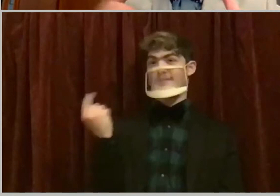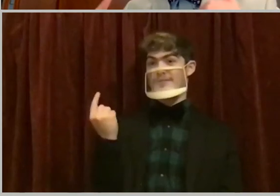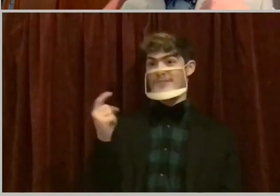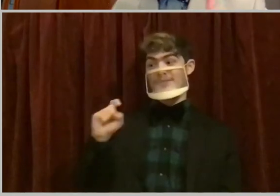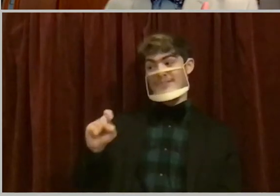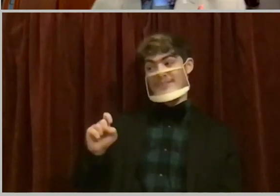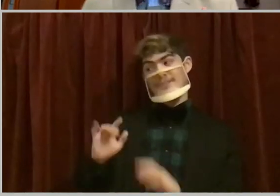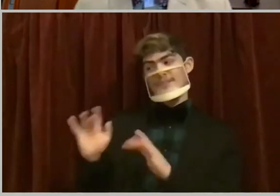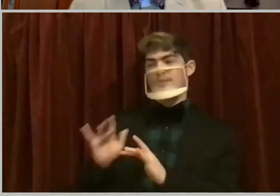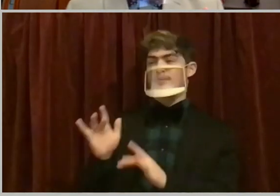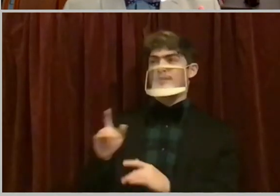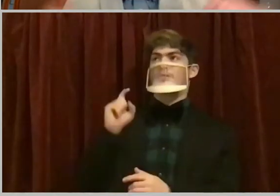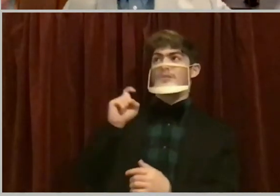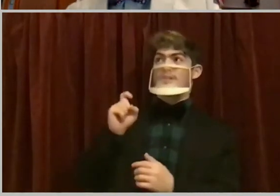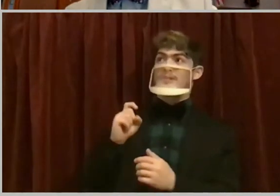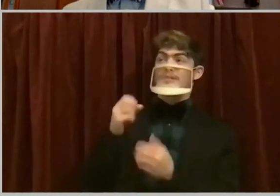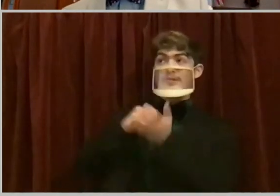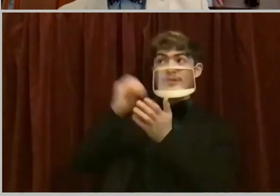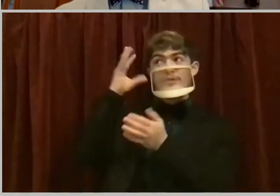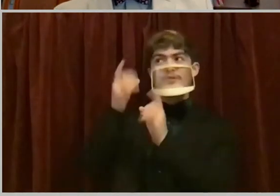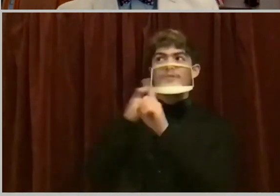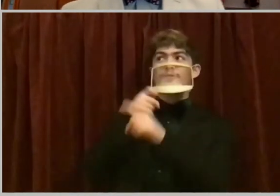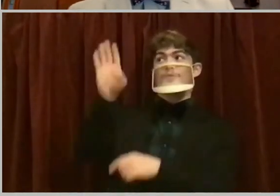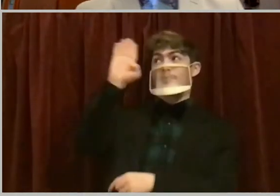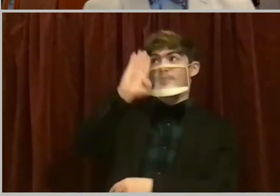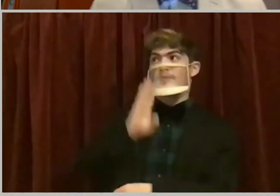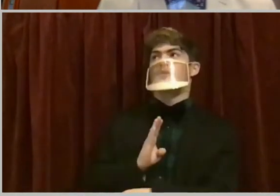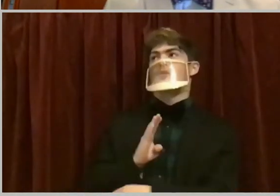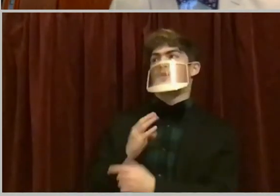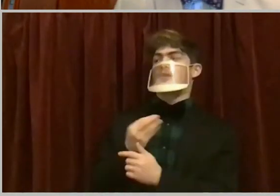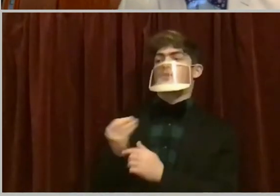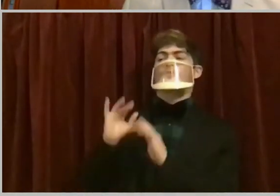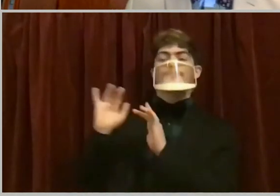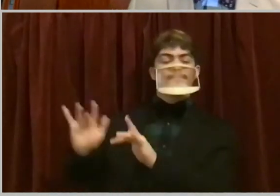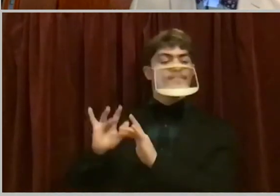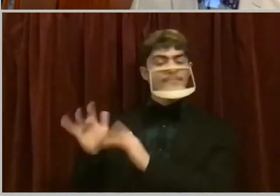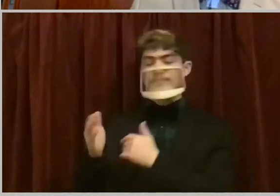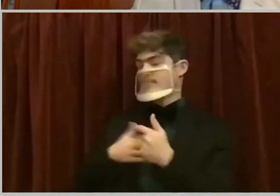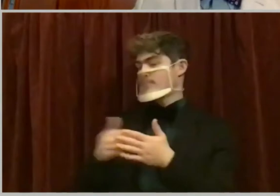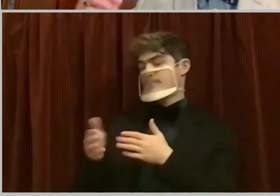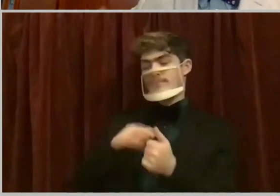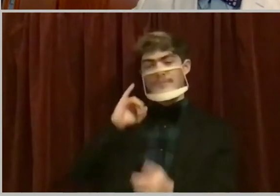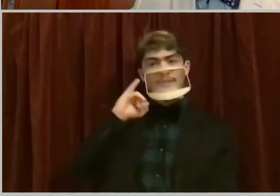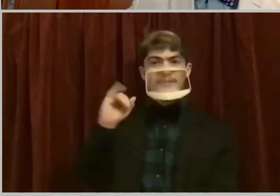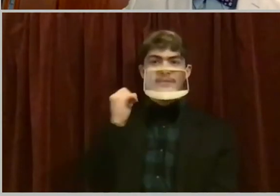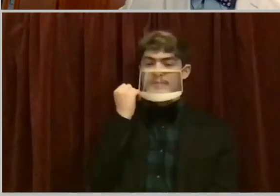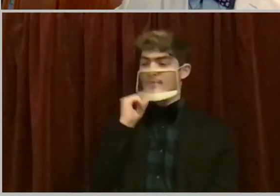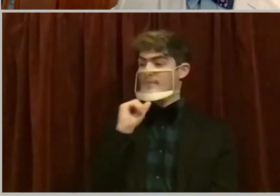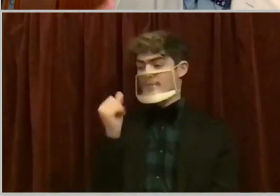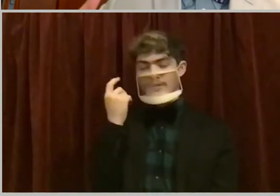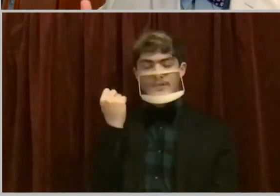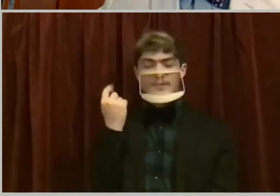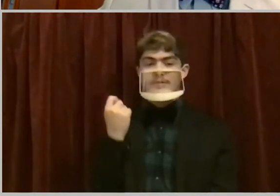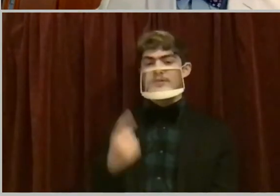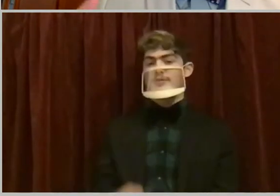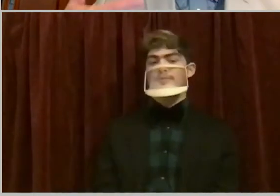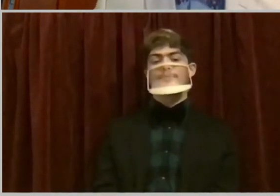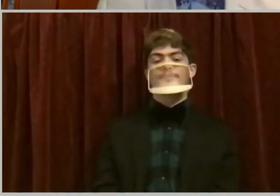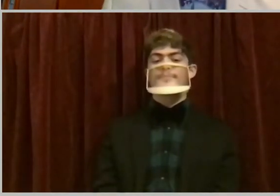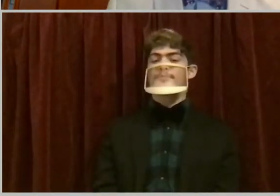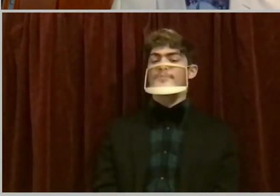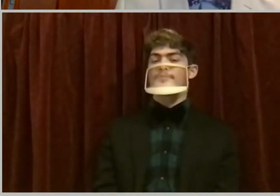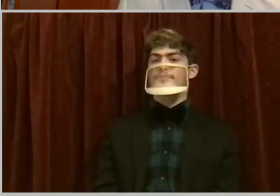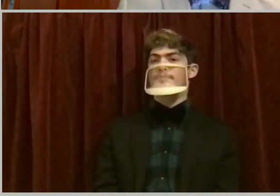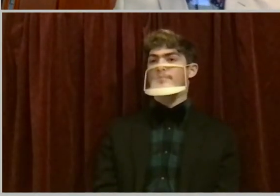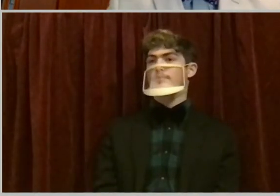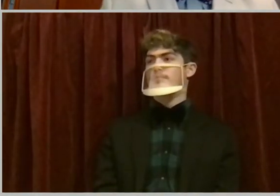He does let us experience the consequences of our sins, yes, but he's always inclined to